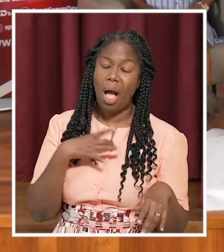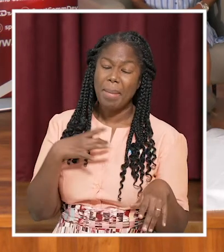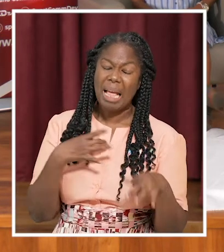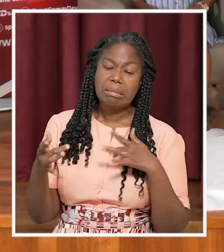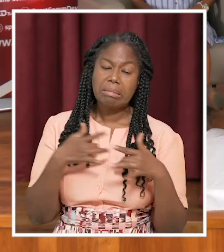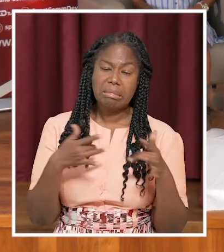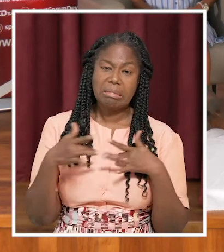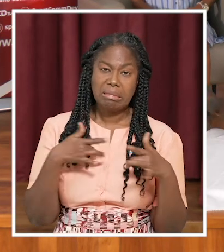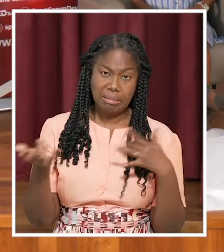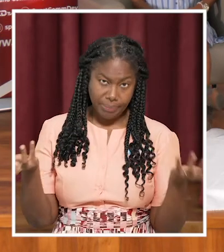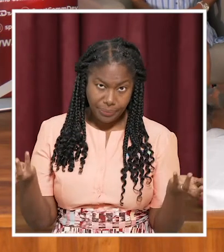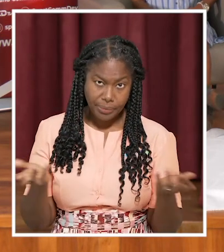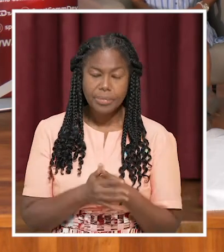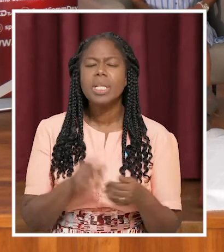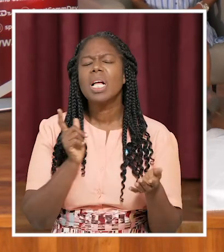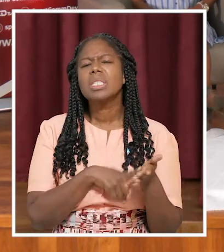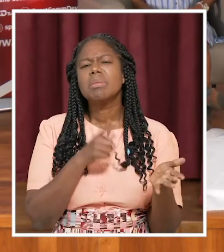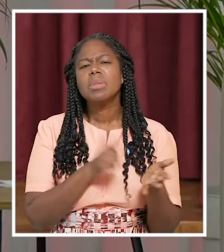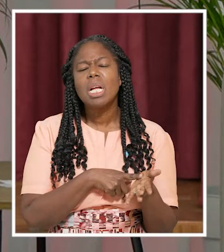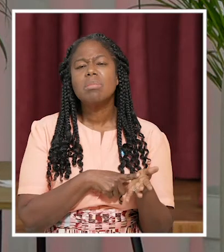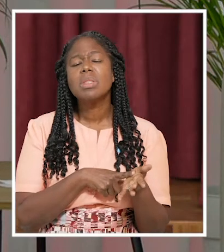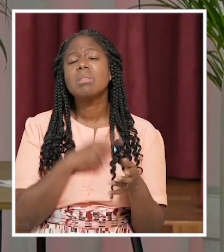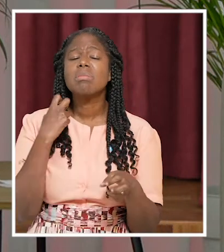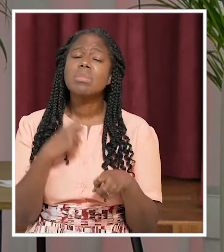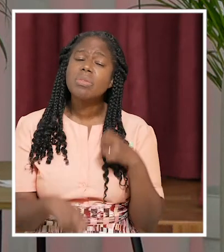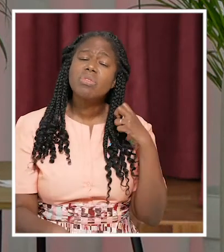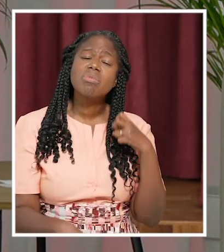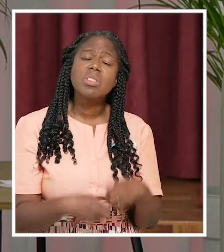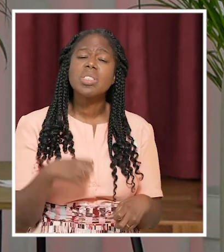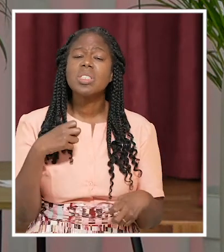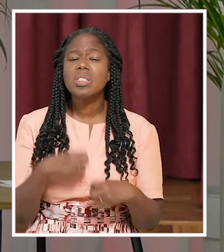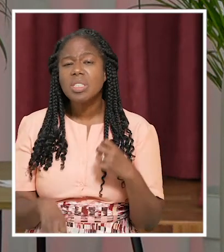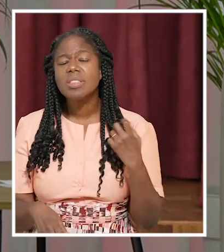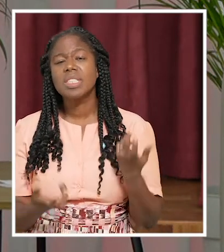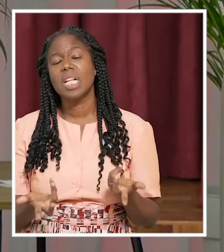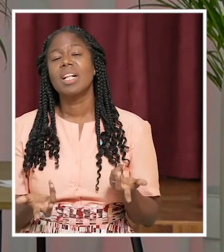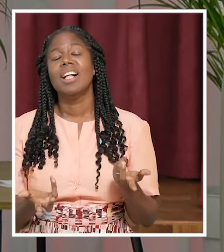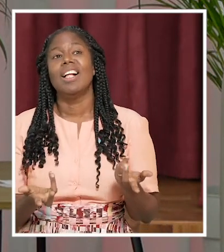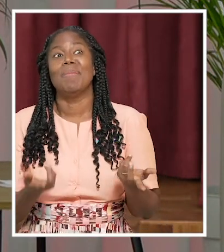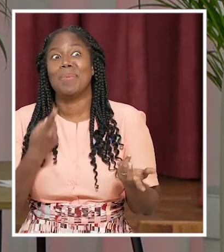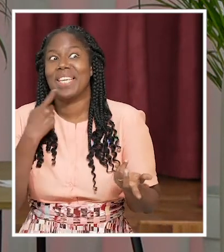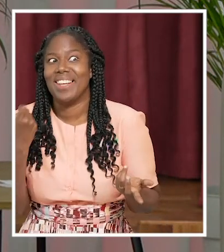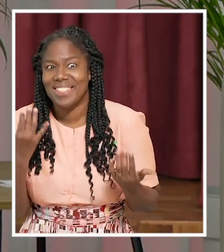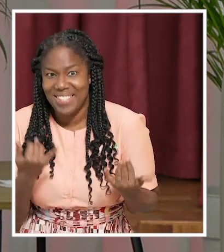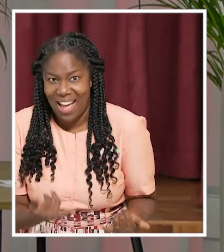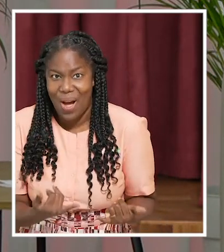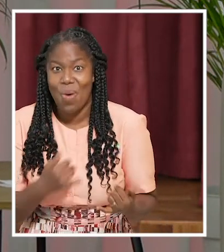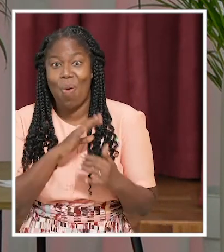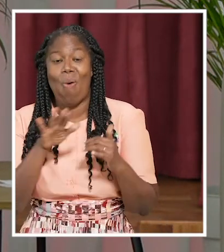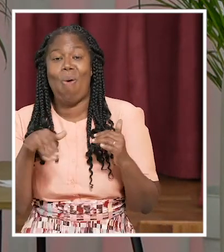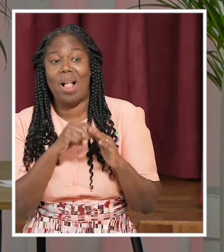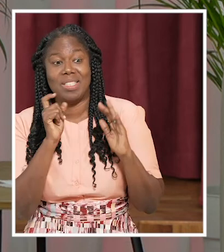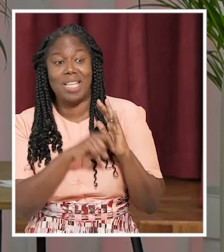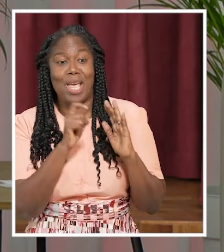is sometimes a difficulty to separate home life from work life. So they get up in the morning, they would have their cup